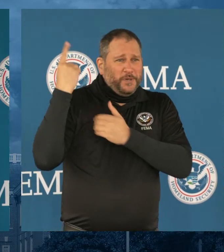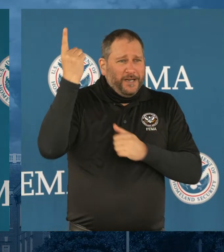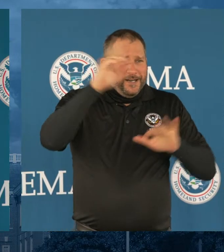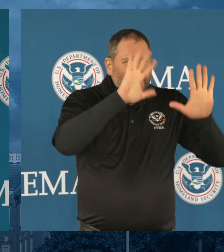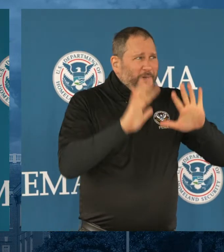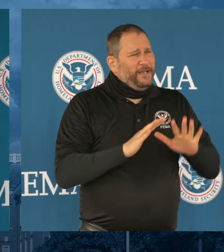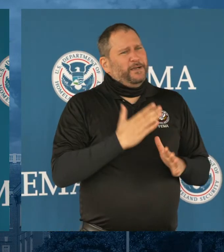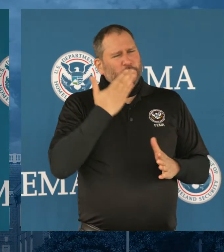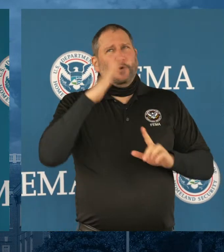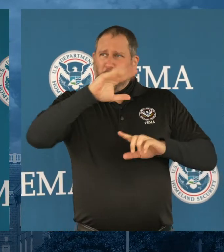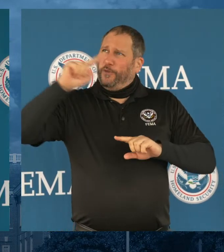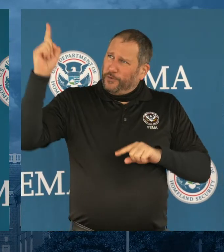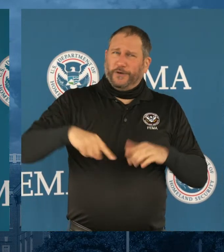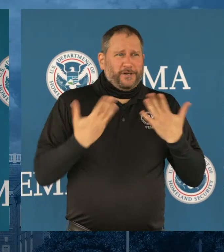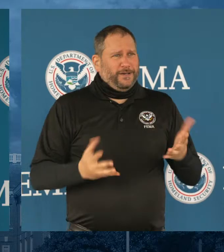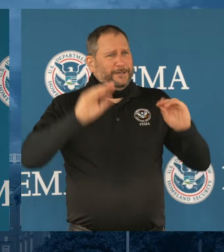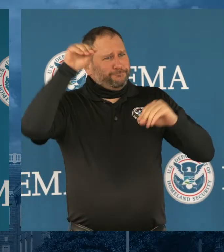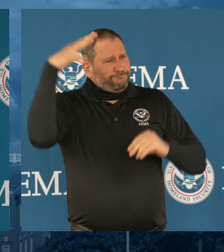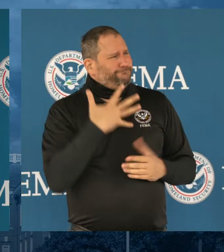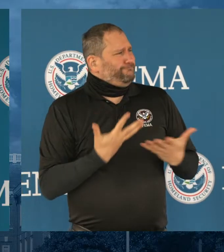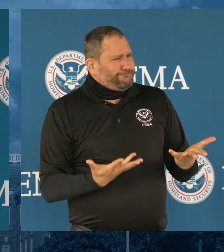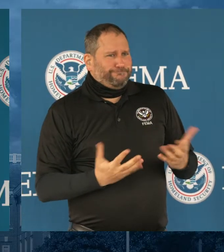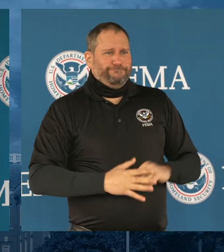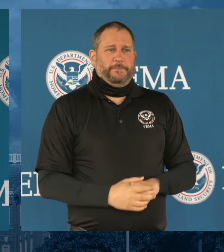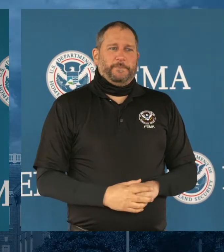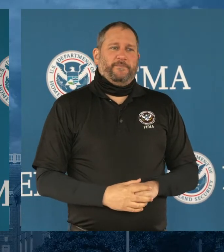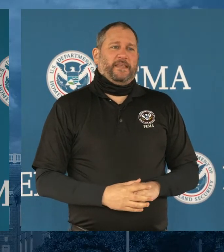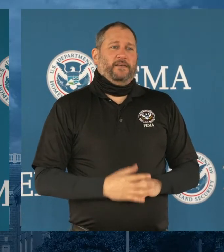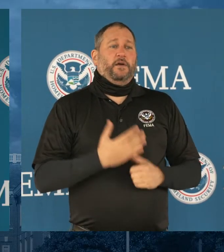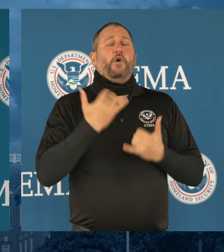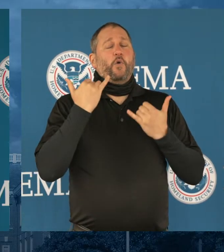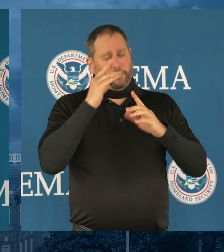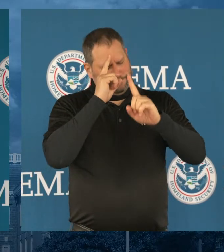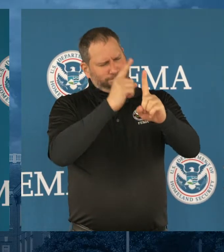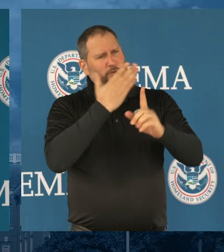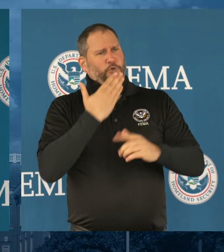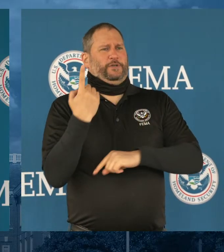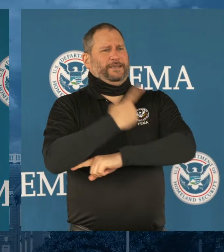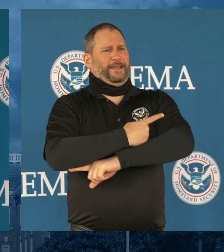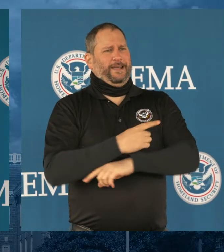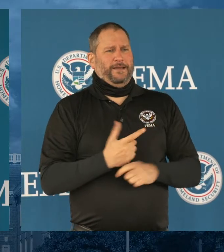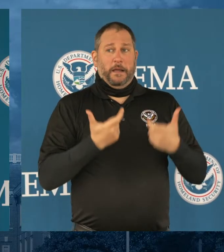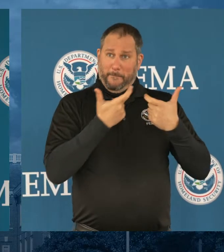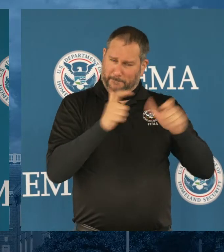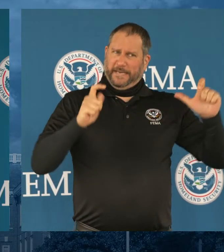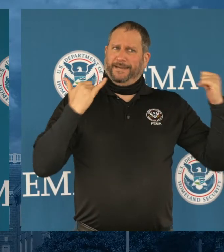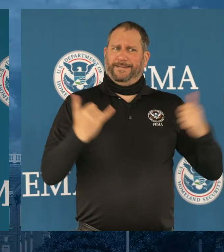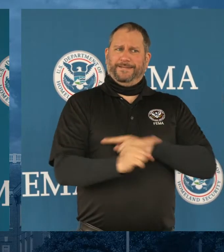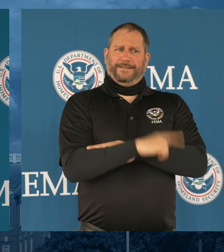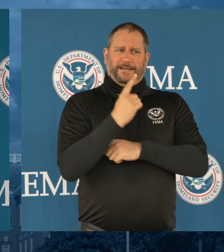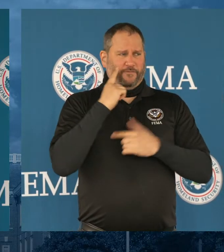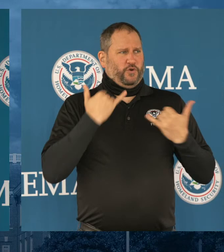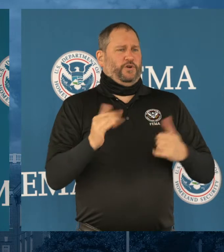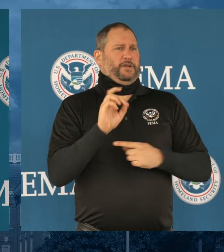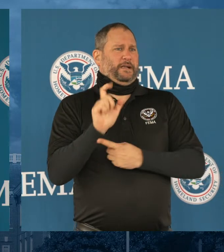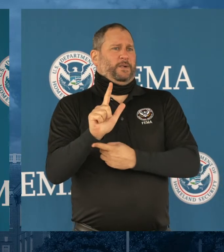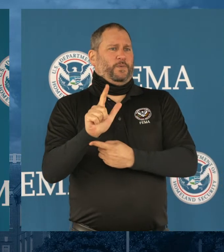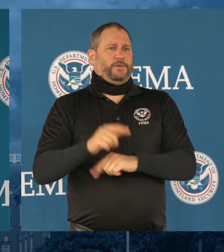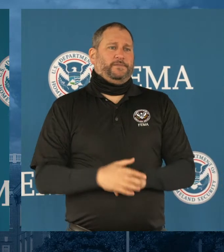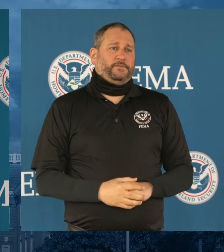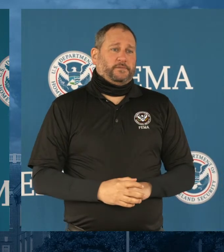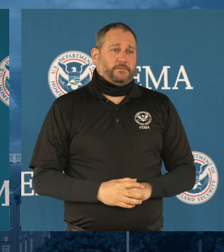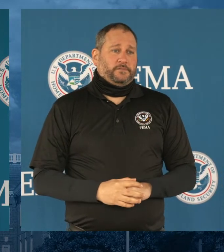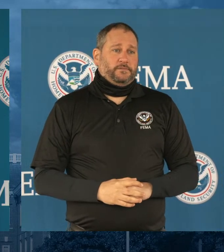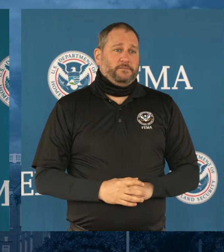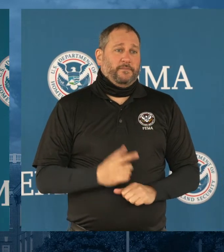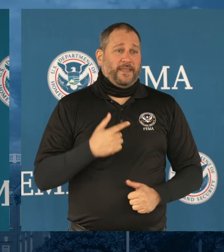here. This is, frankly, a good day, a big day for Delaware. I should just thank